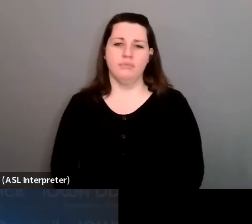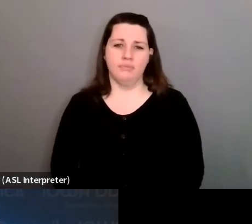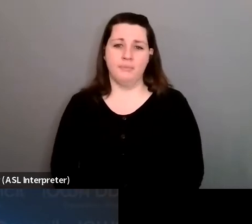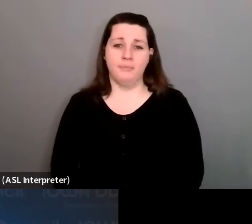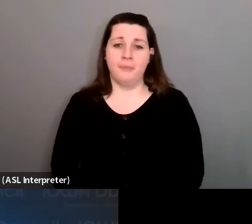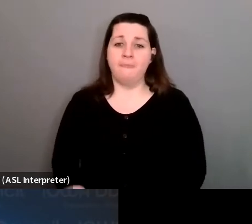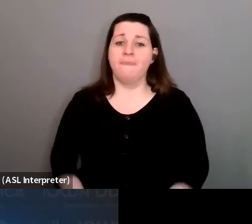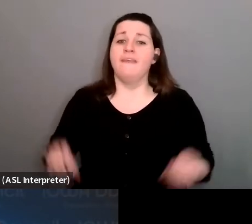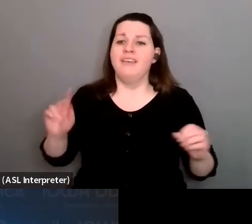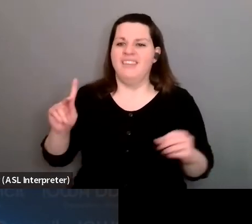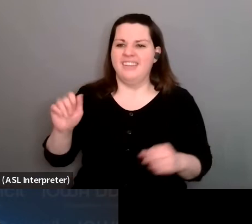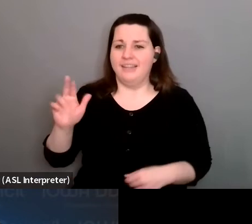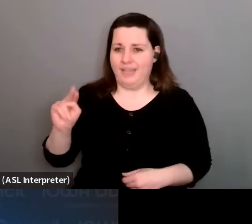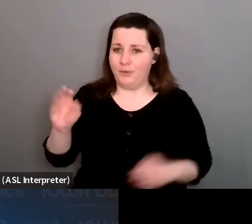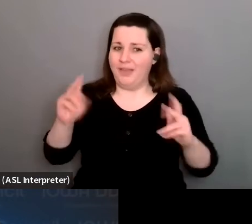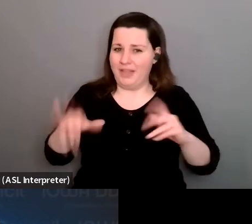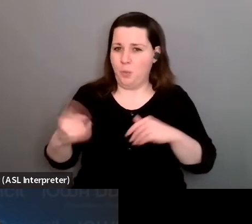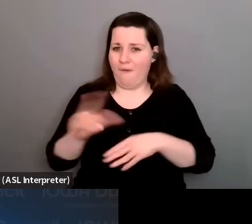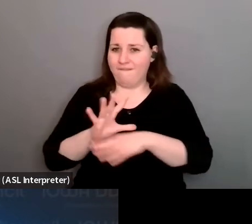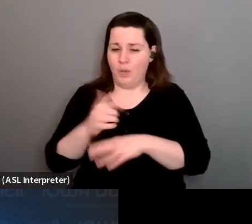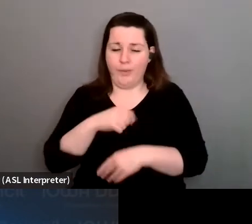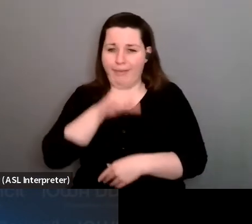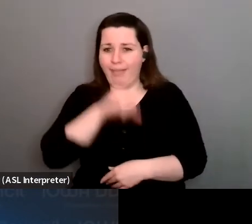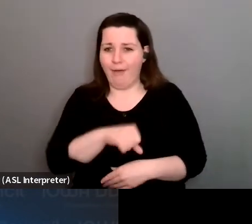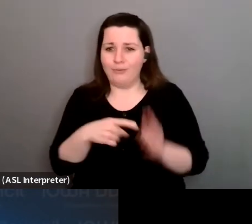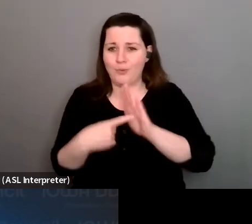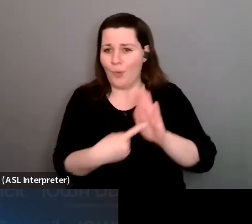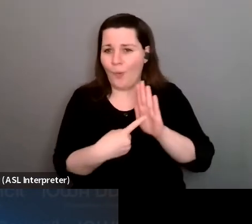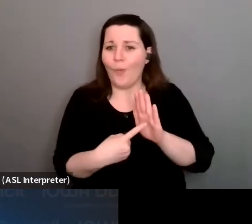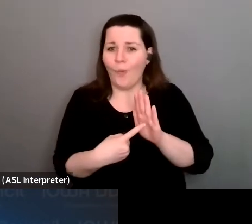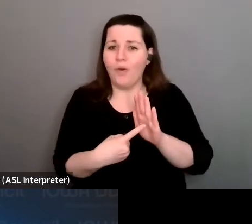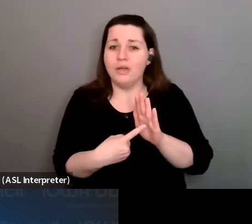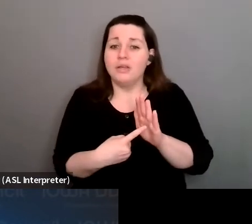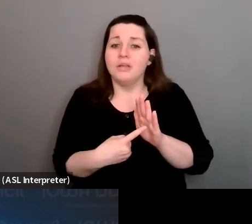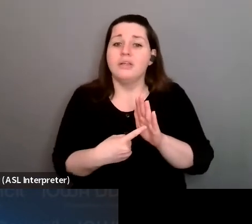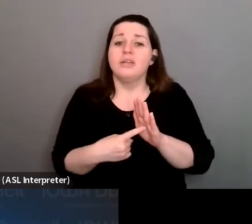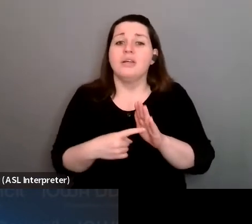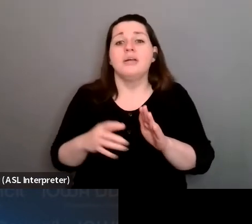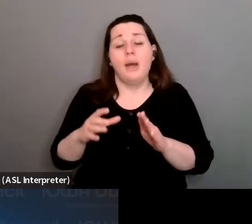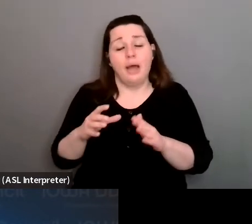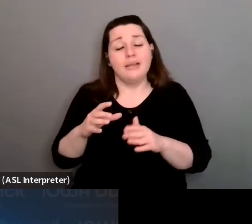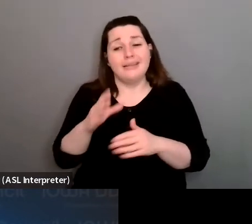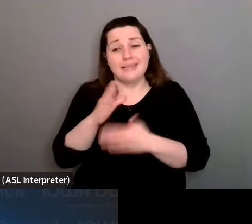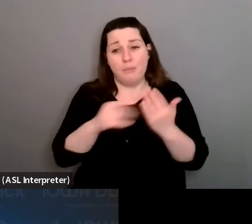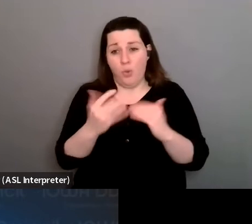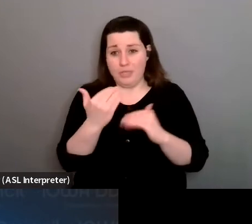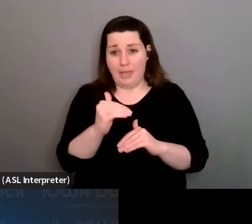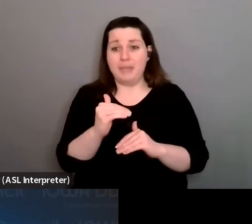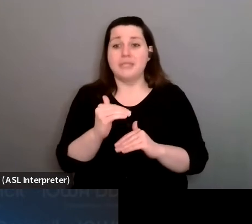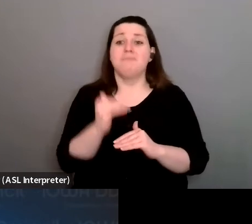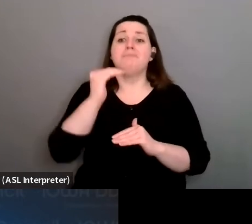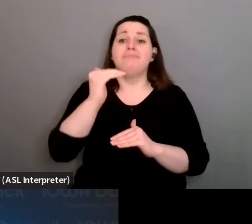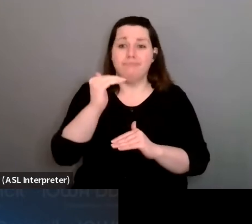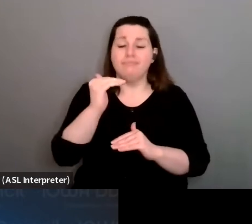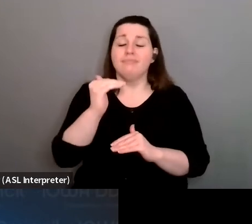All right, that's one video that we love to share. That some of the limits have increased since then, and obviously the numbers in the programs